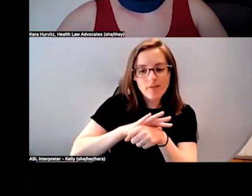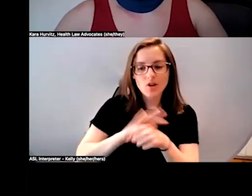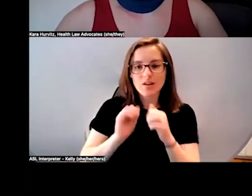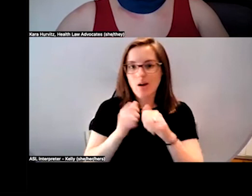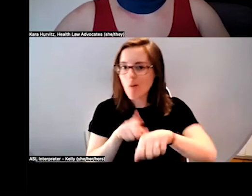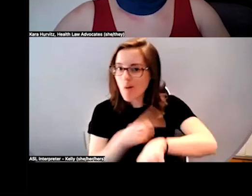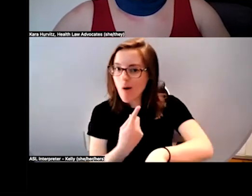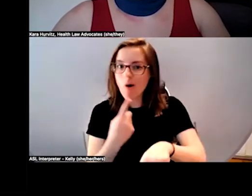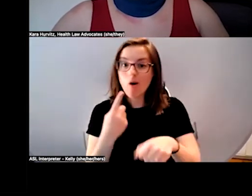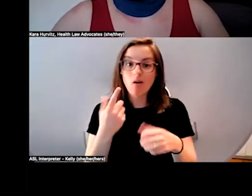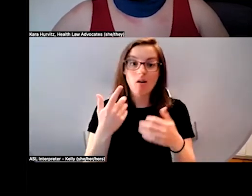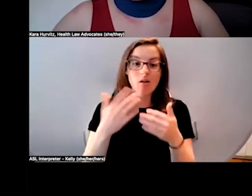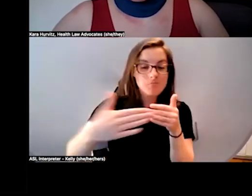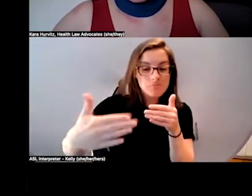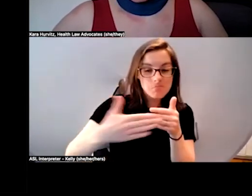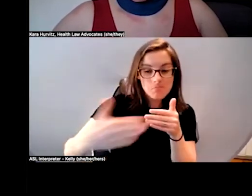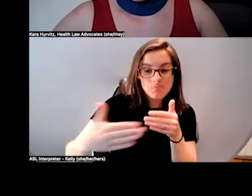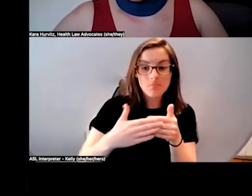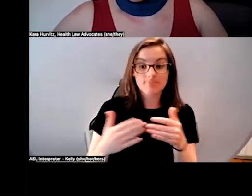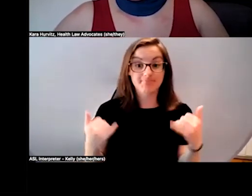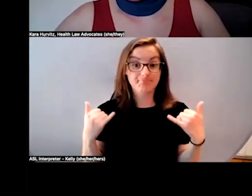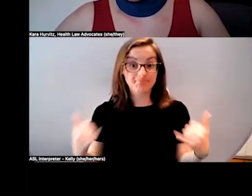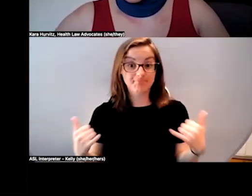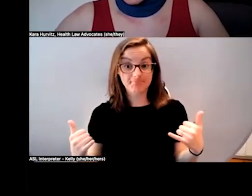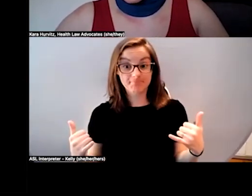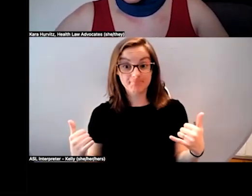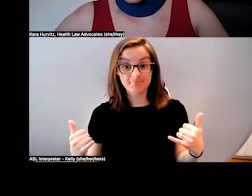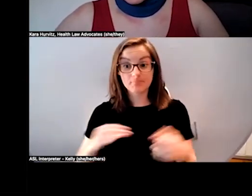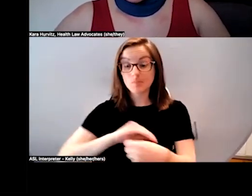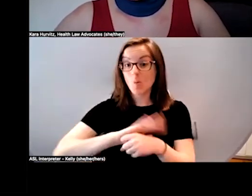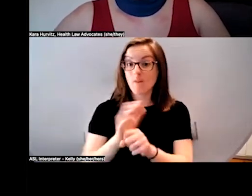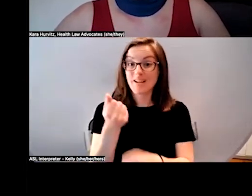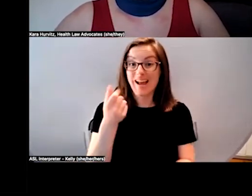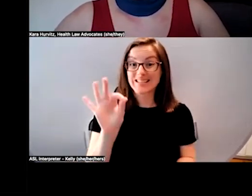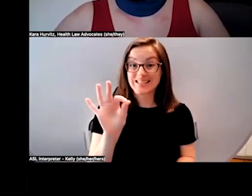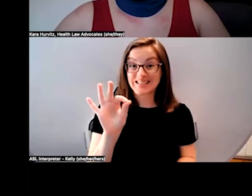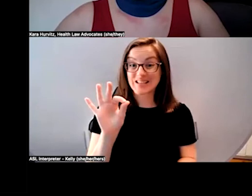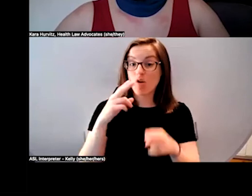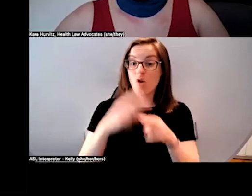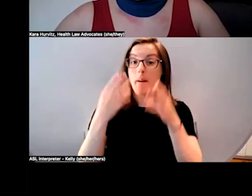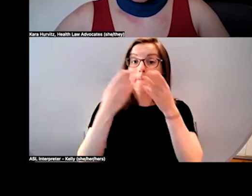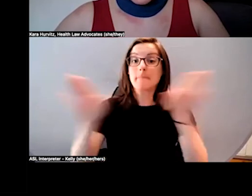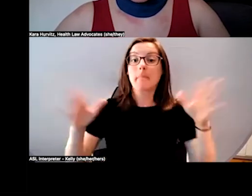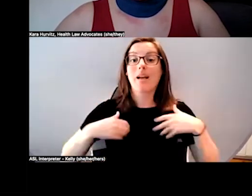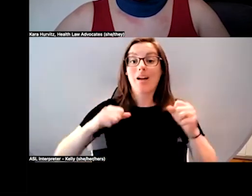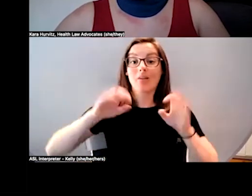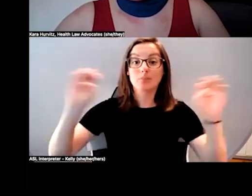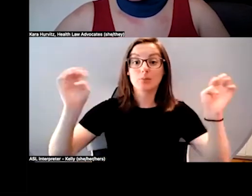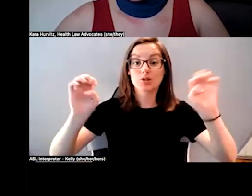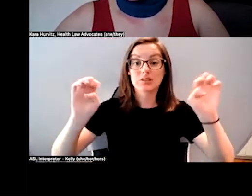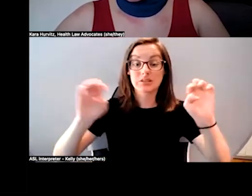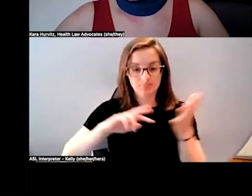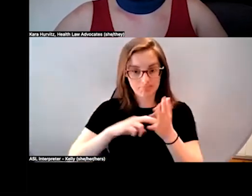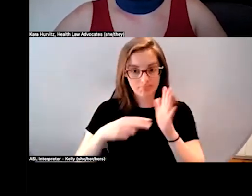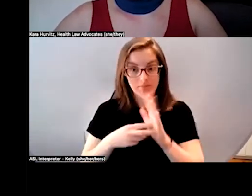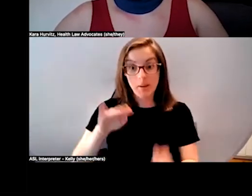Right now, under the public health emergency created by COVID-19, everyone has 120 days to appeal mass